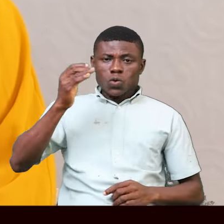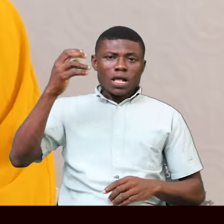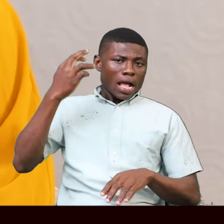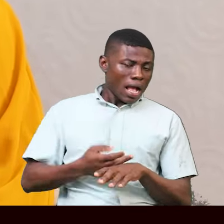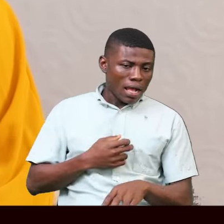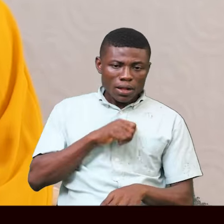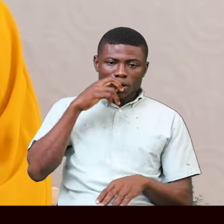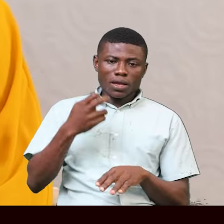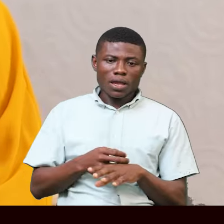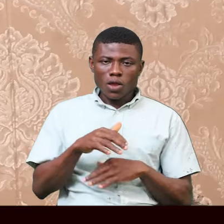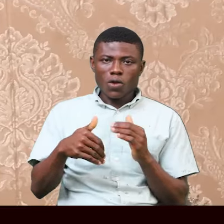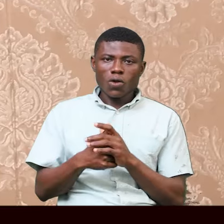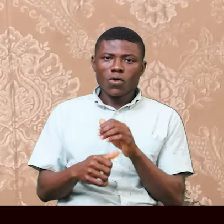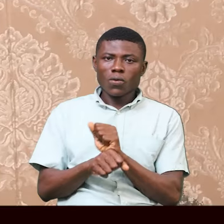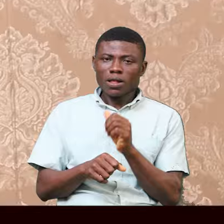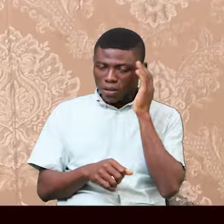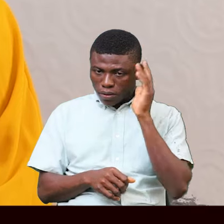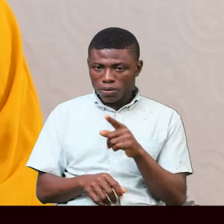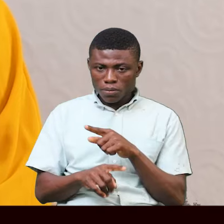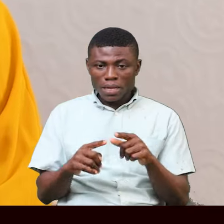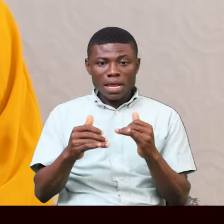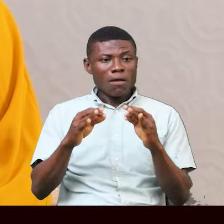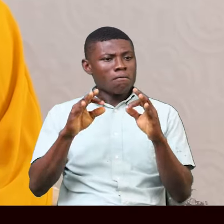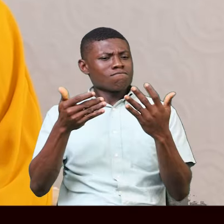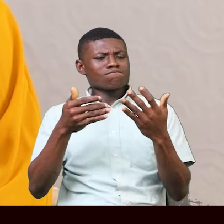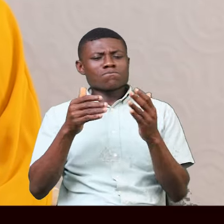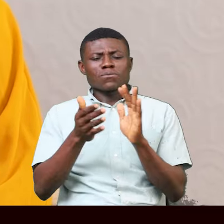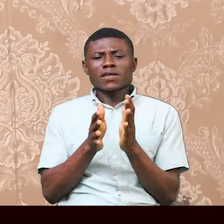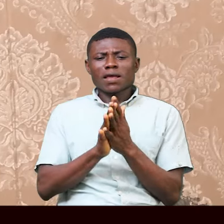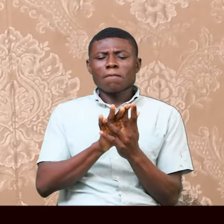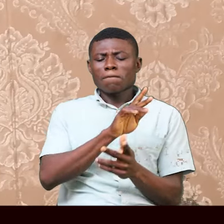Edu, Nedu, Ebefa, Ebefa. But a foe